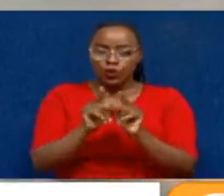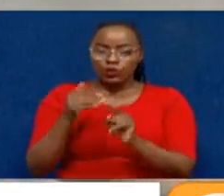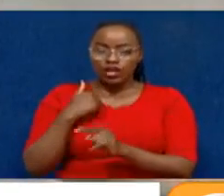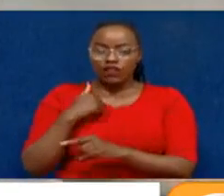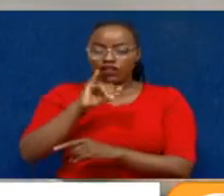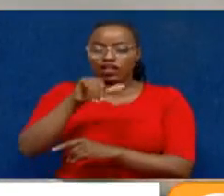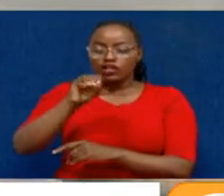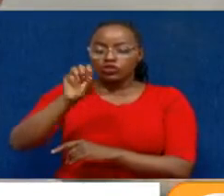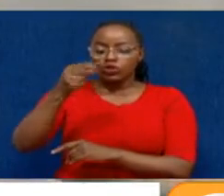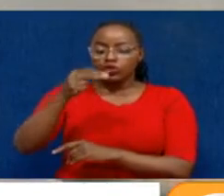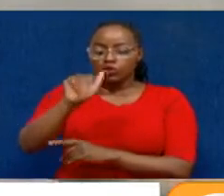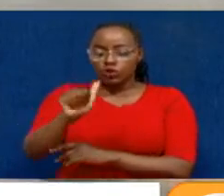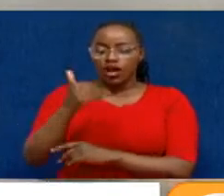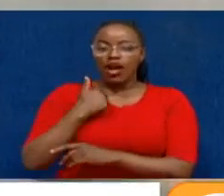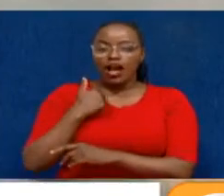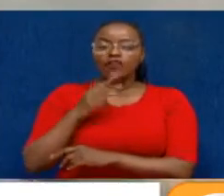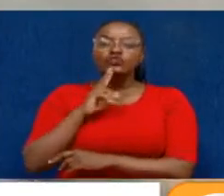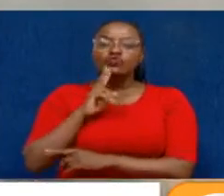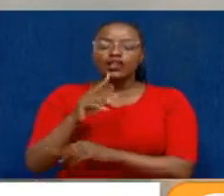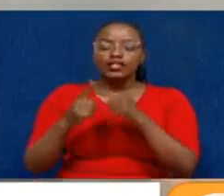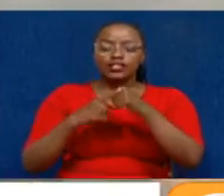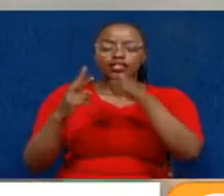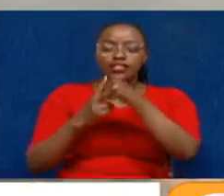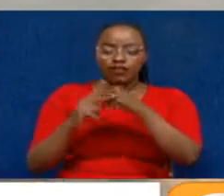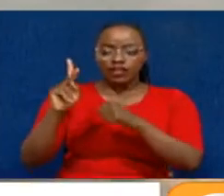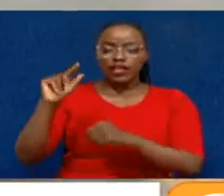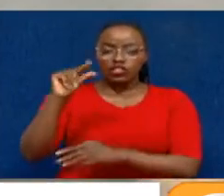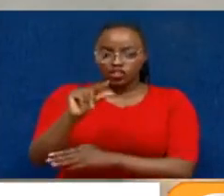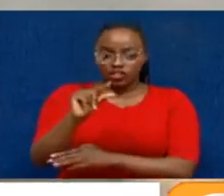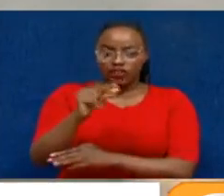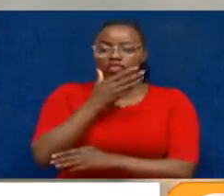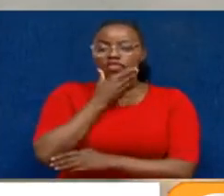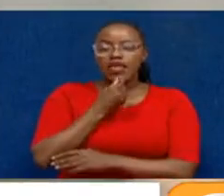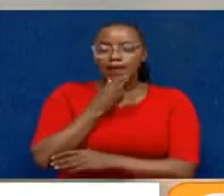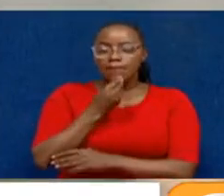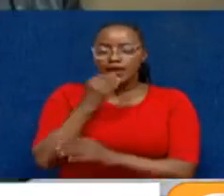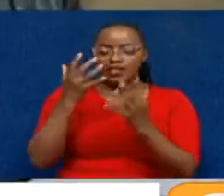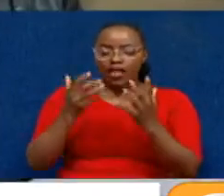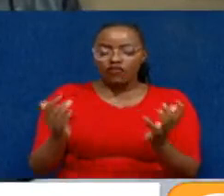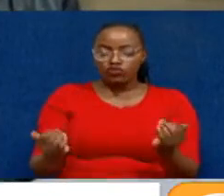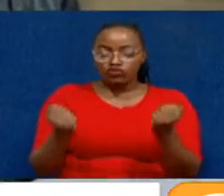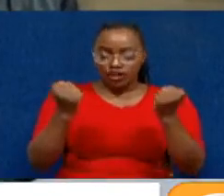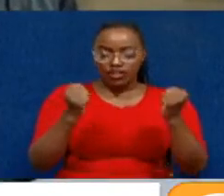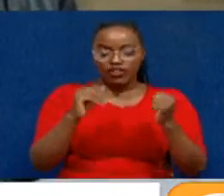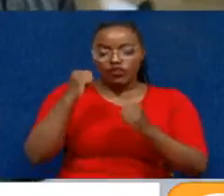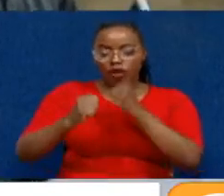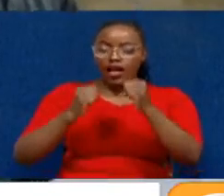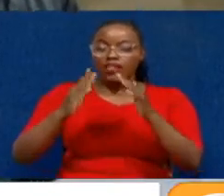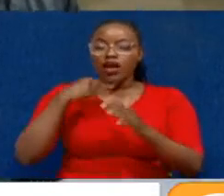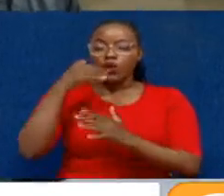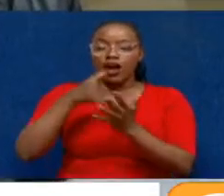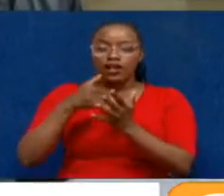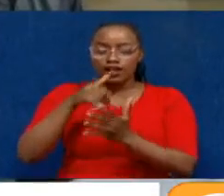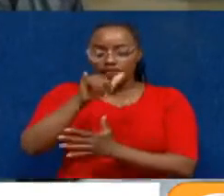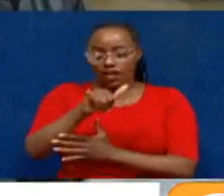while Joshua Chisanga also grossed 267 kilograms in the men's heavyweight category for athletes tipping the scale